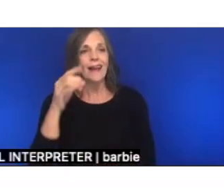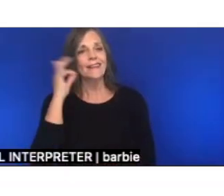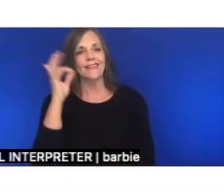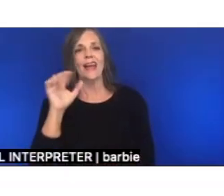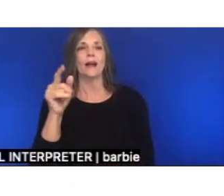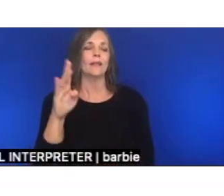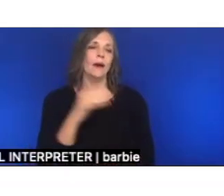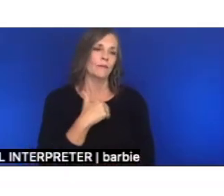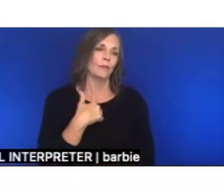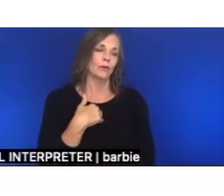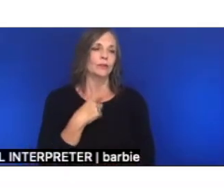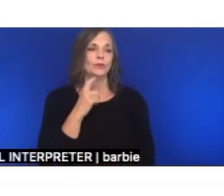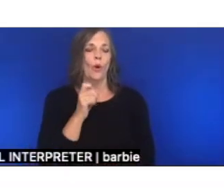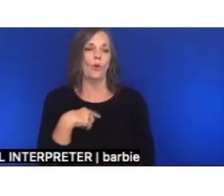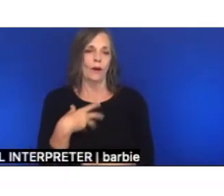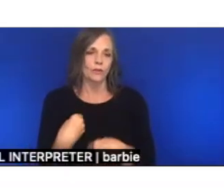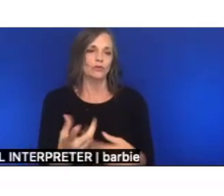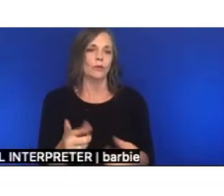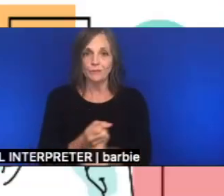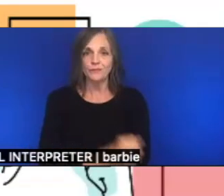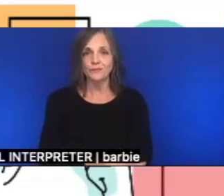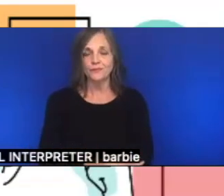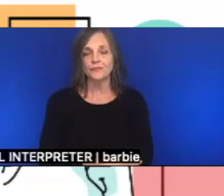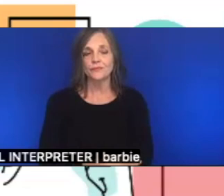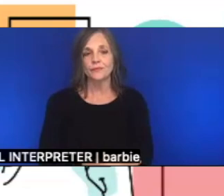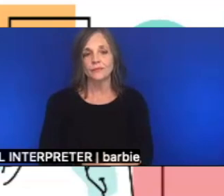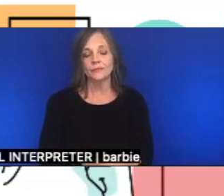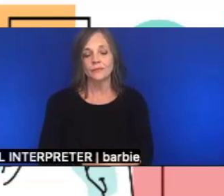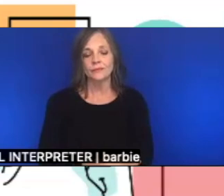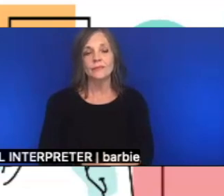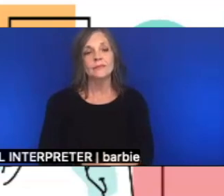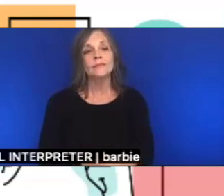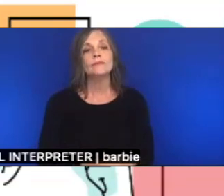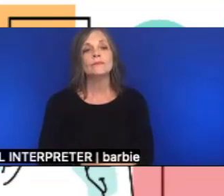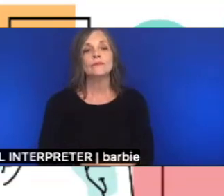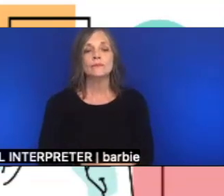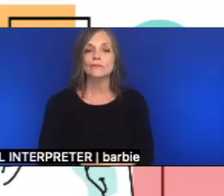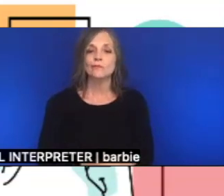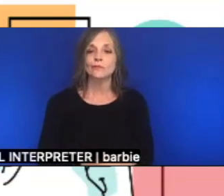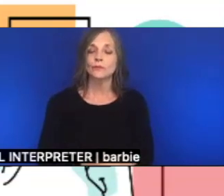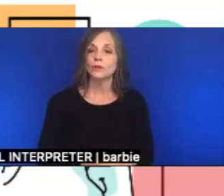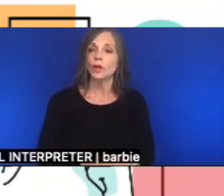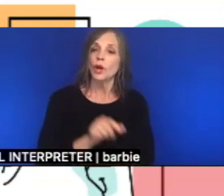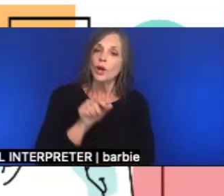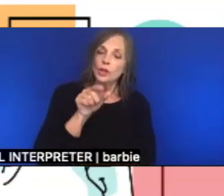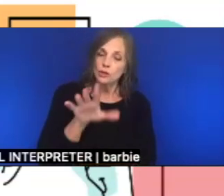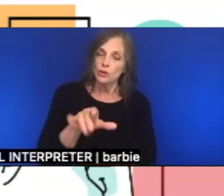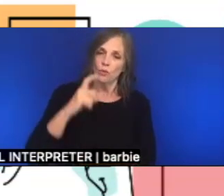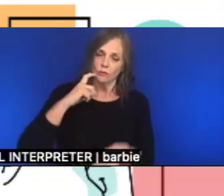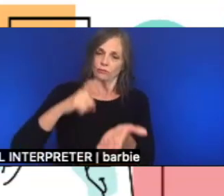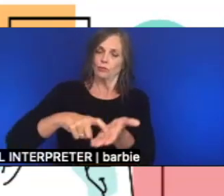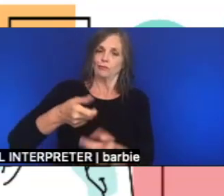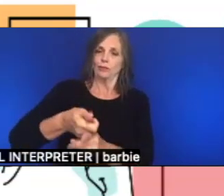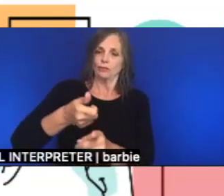one-time donors as well. Thank you so much for your support. Want to see you or your organization recognized as a sponsor for Ally